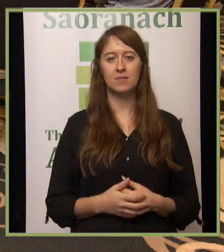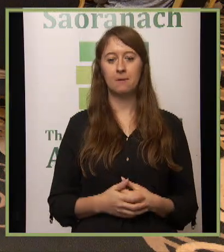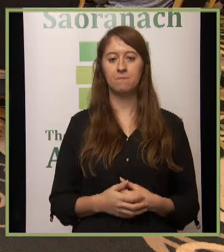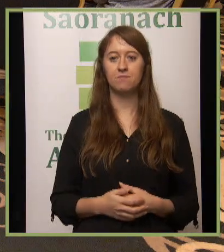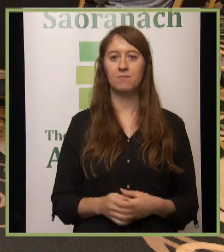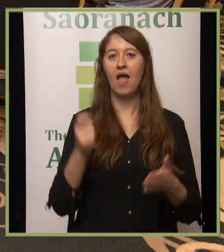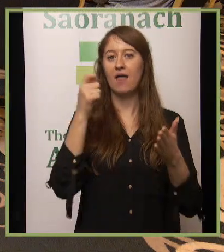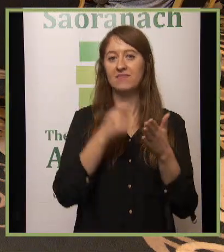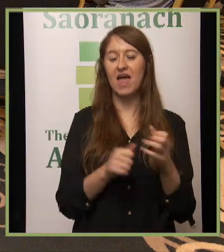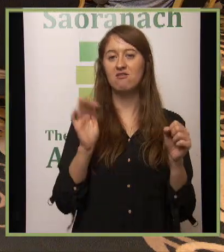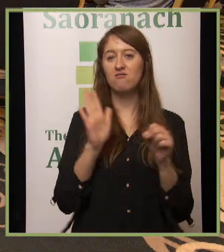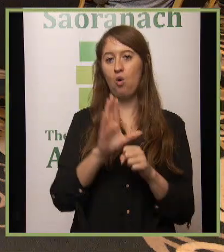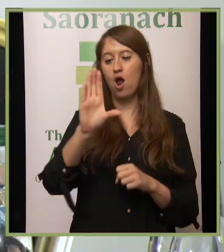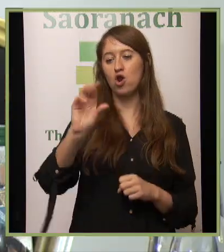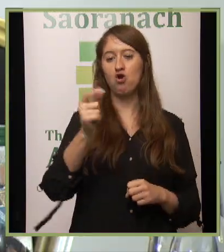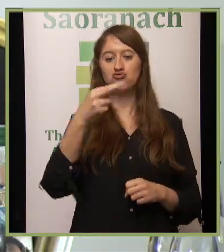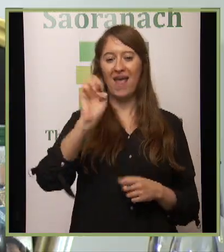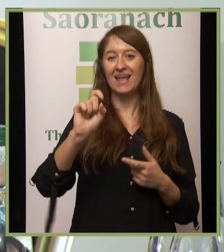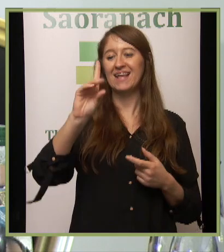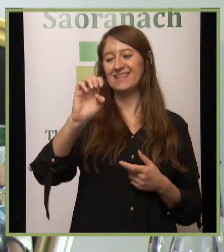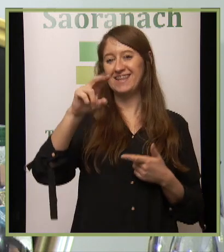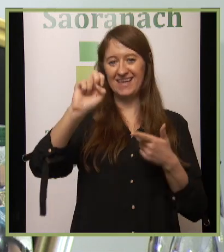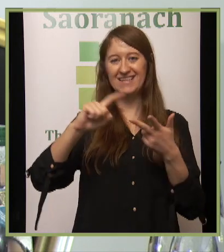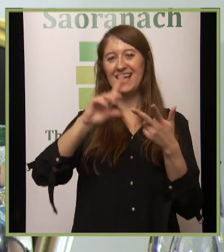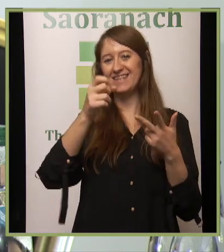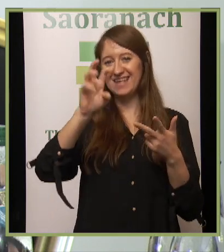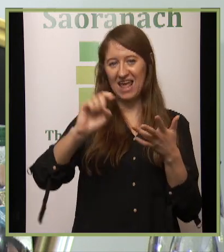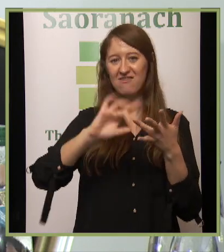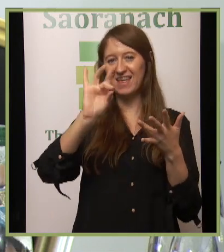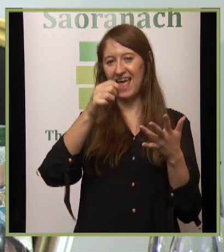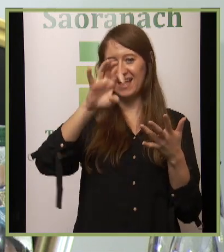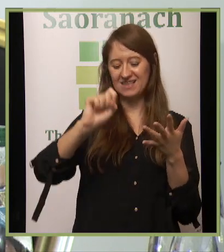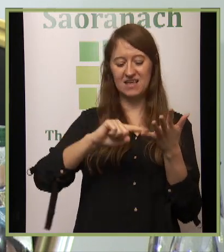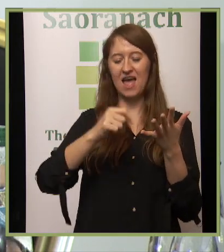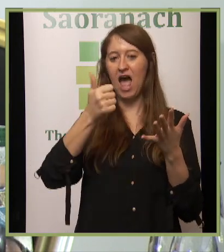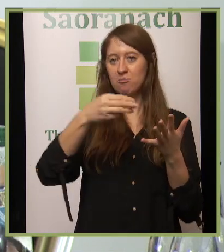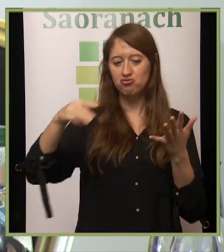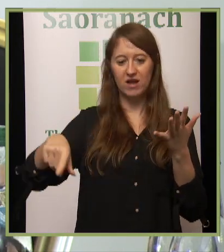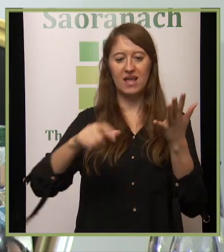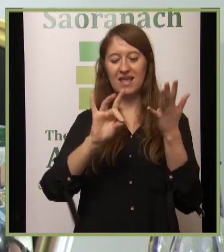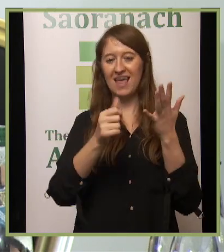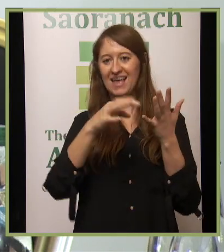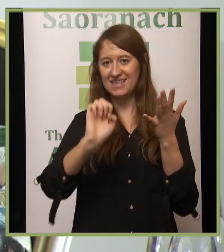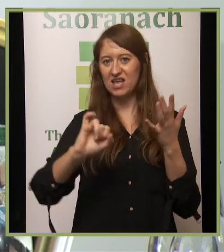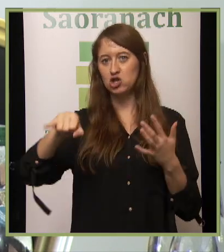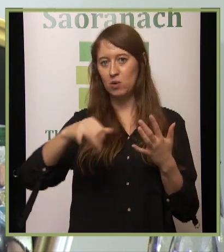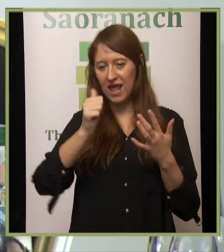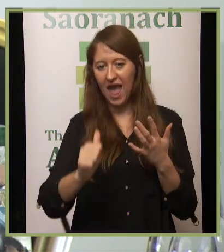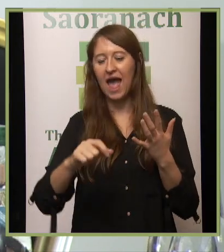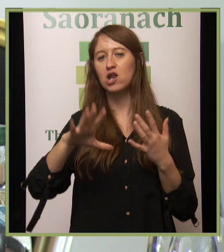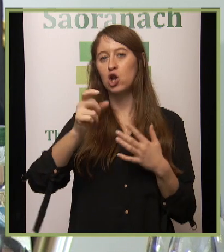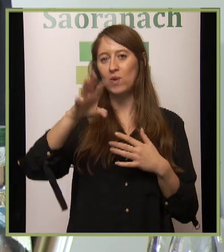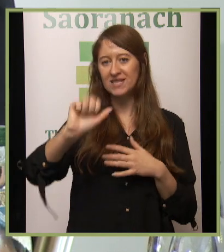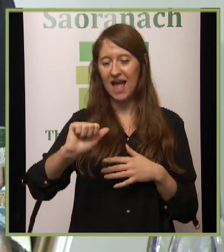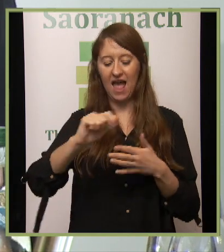And then to Lorraine and Denise and Dave, Kate, Anne-Marie, Anne, and Katie and Julianne and Louisa